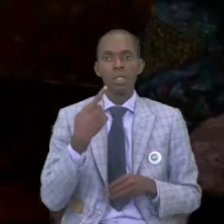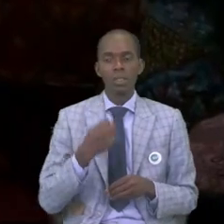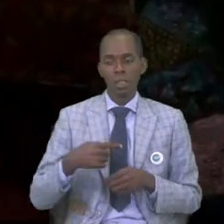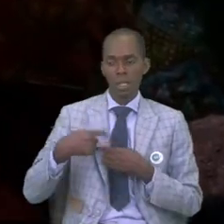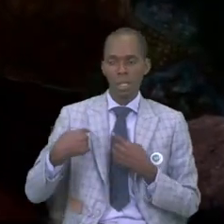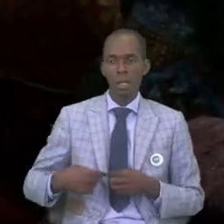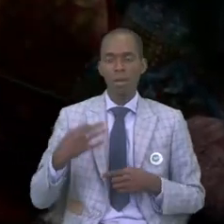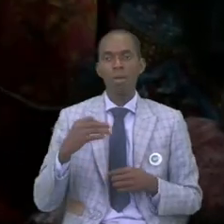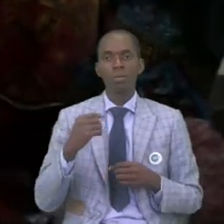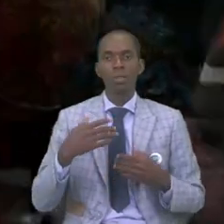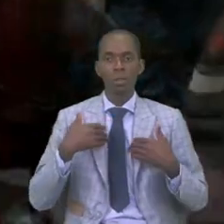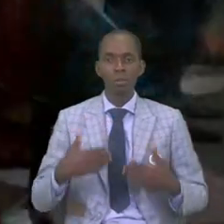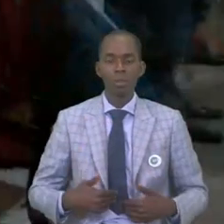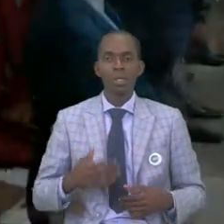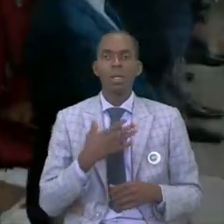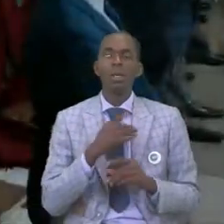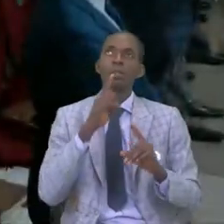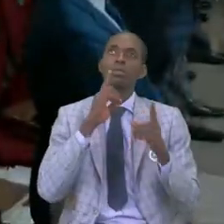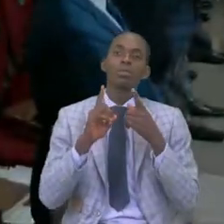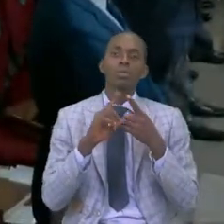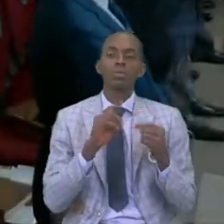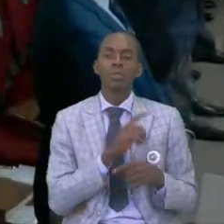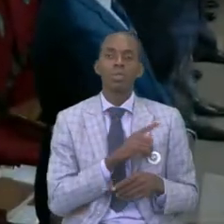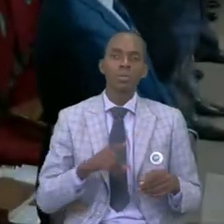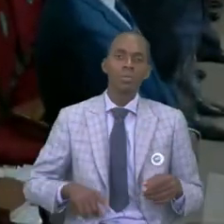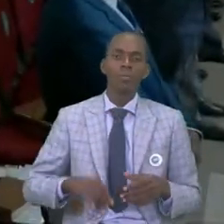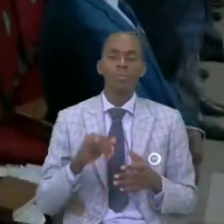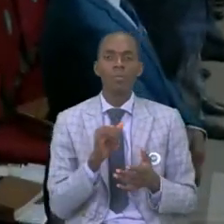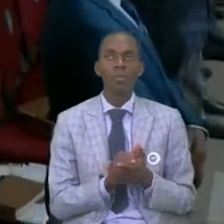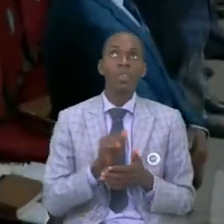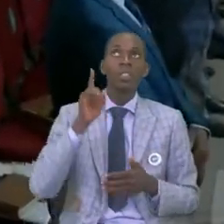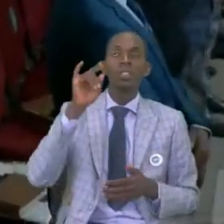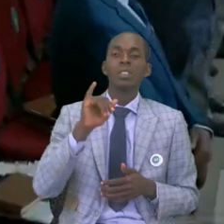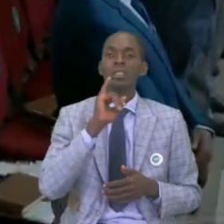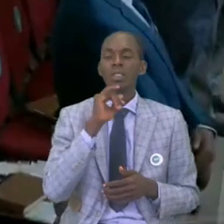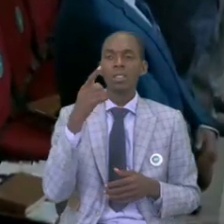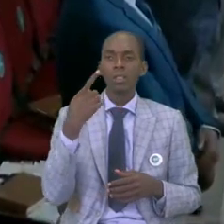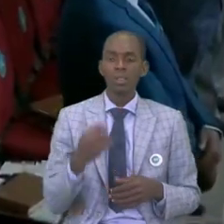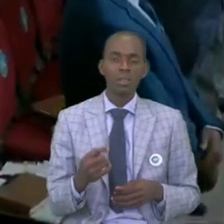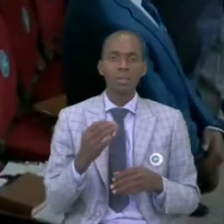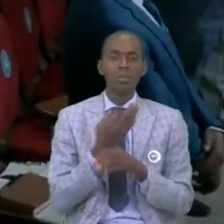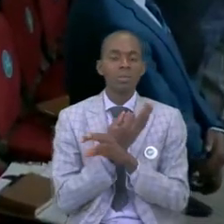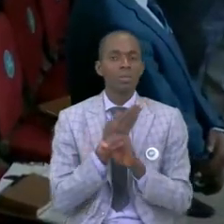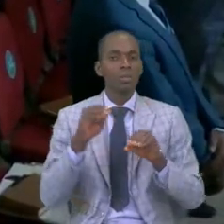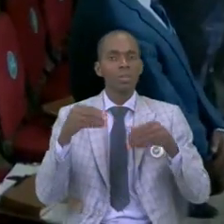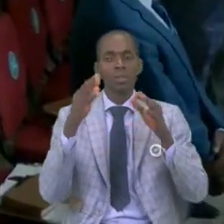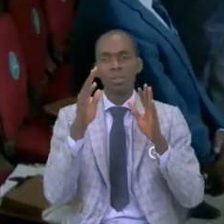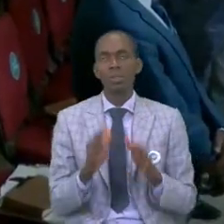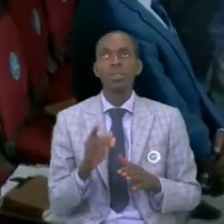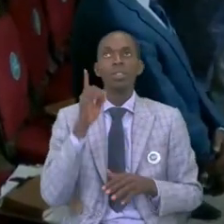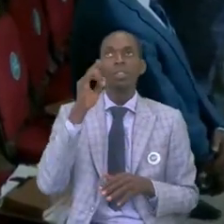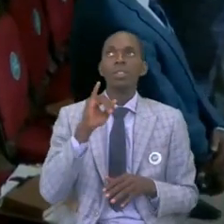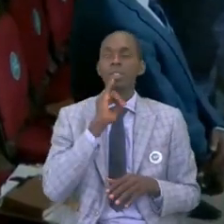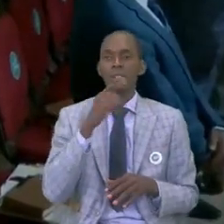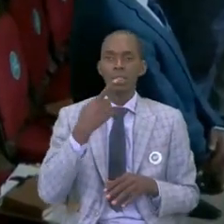the body. And tell the Lord that he is the emancipator. Tell the Lord is the